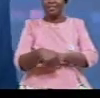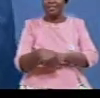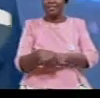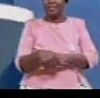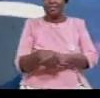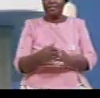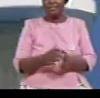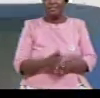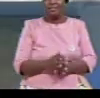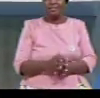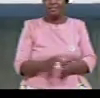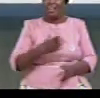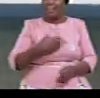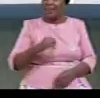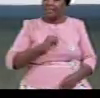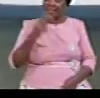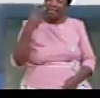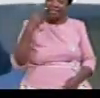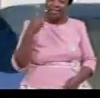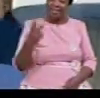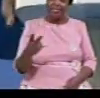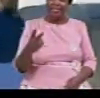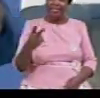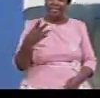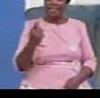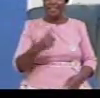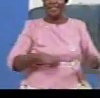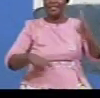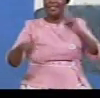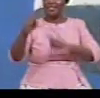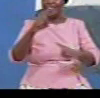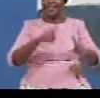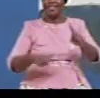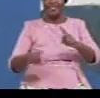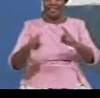night. And I see the signs already.